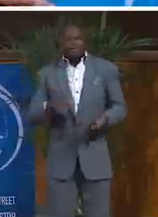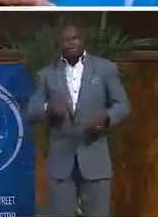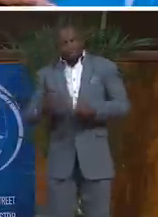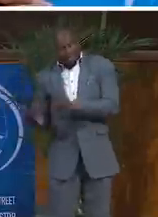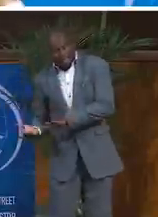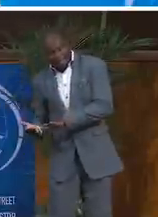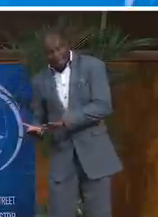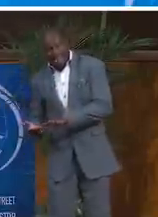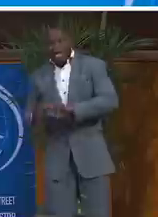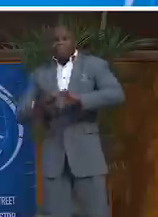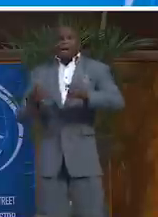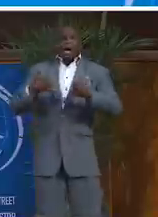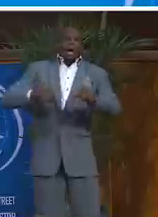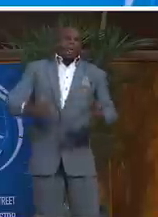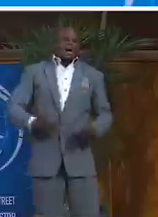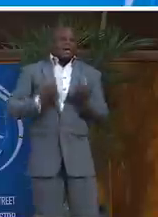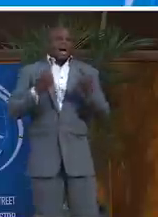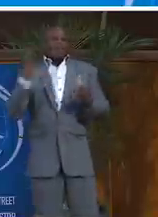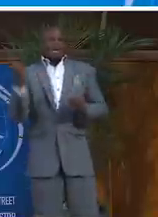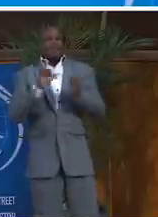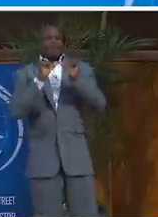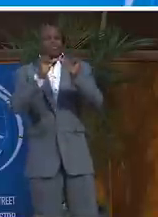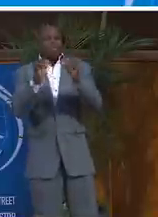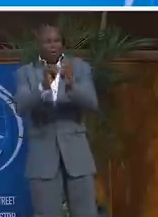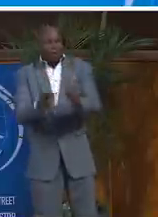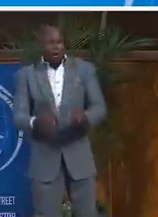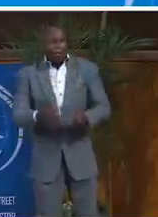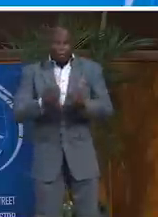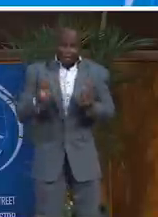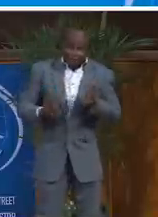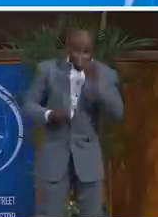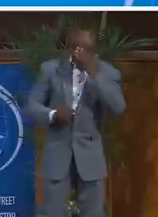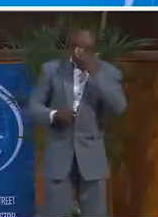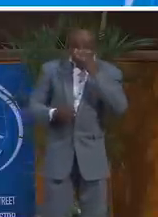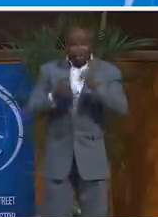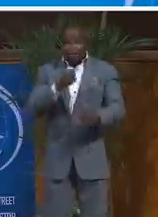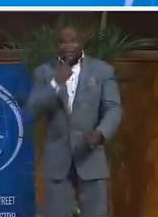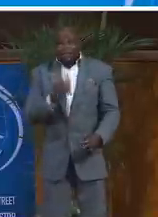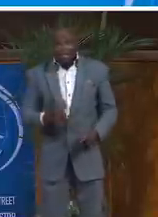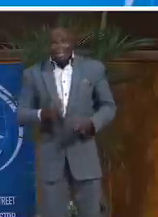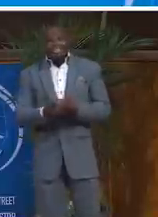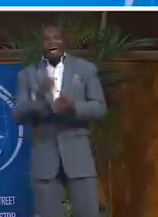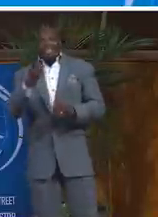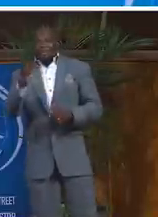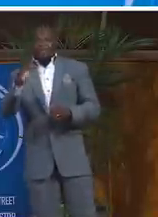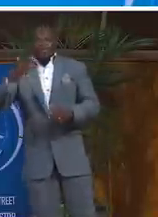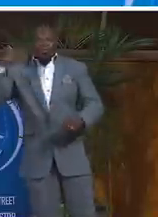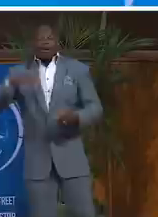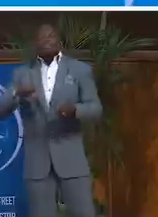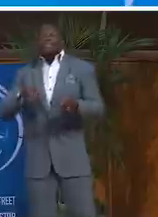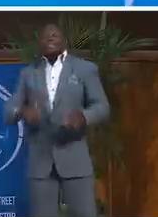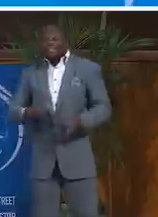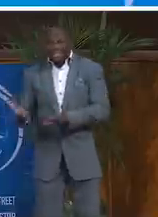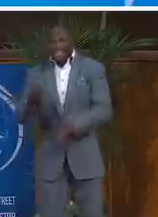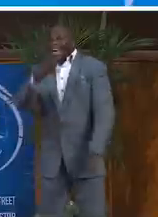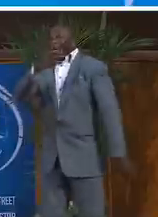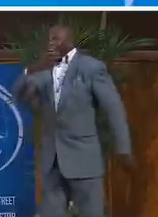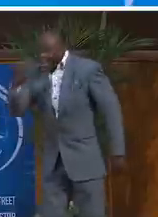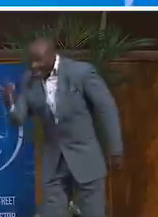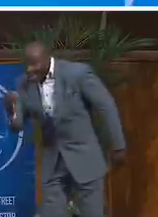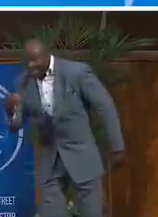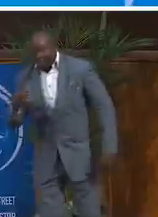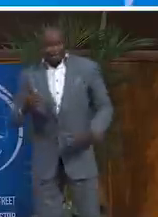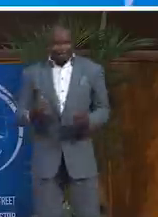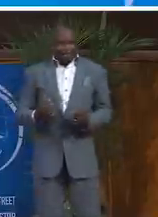dead, but I'm alive forevermore. It's not what it says. It says, I am he that was dead, and I